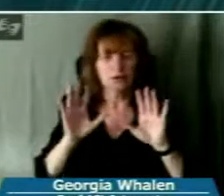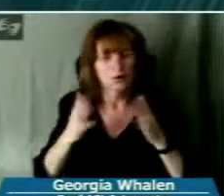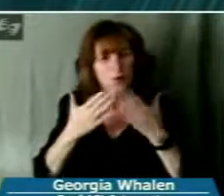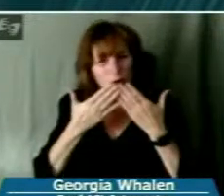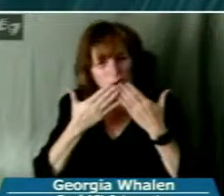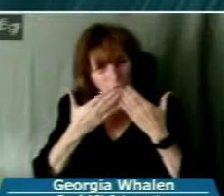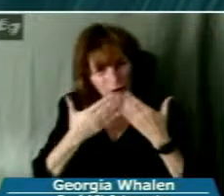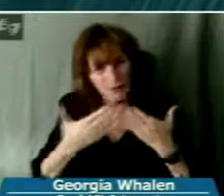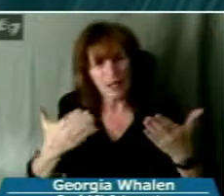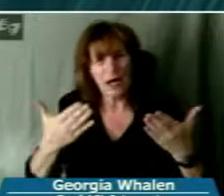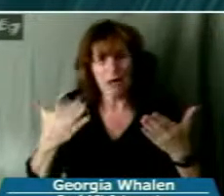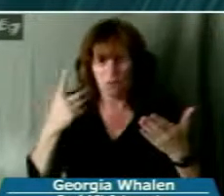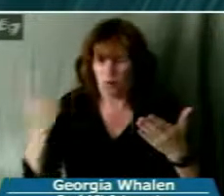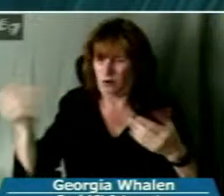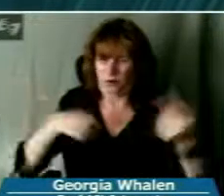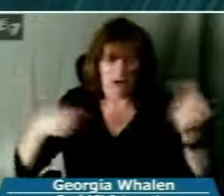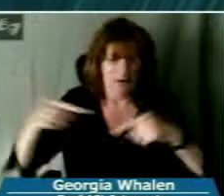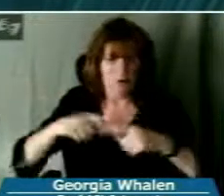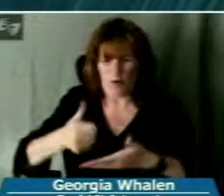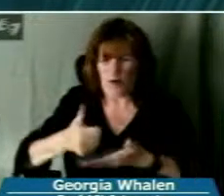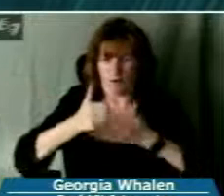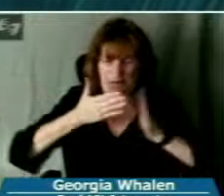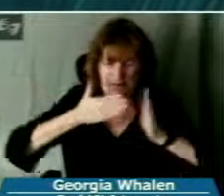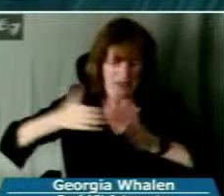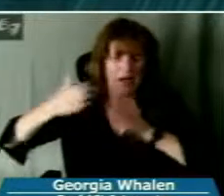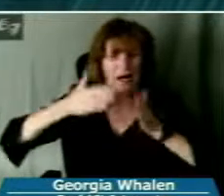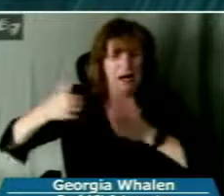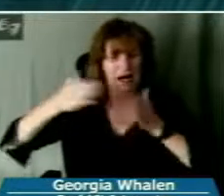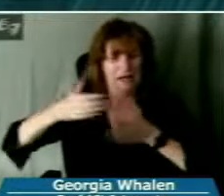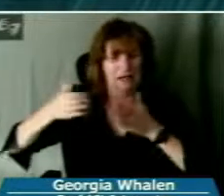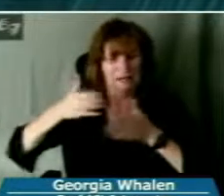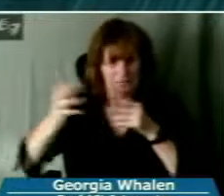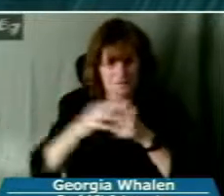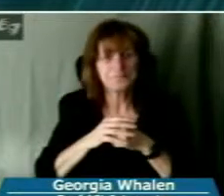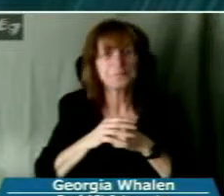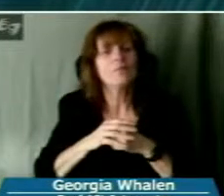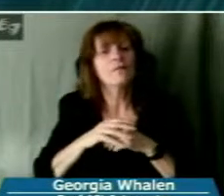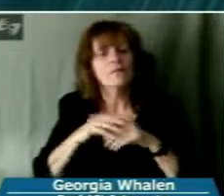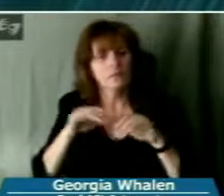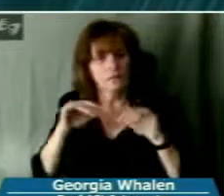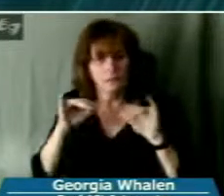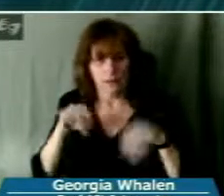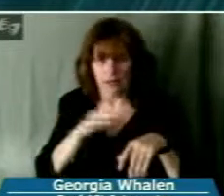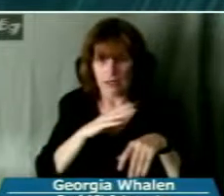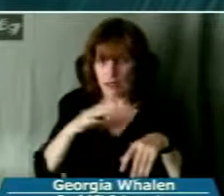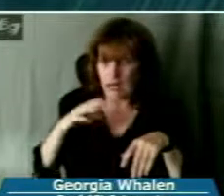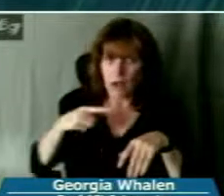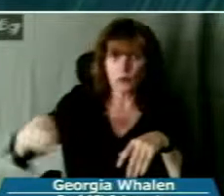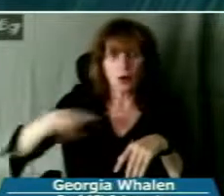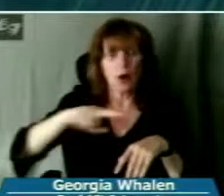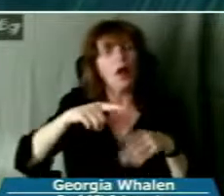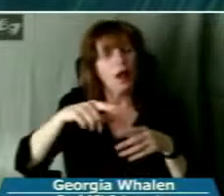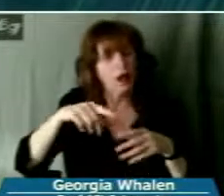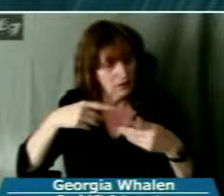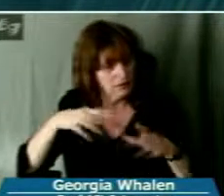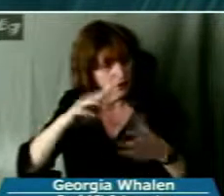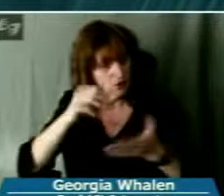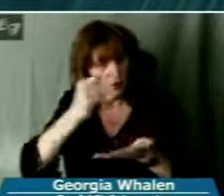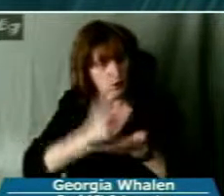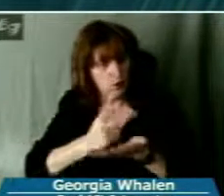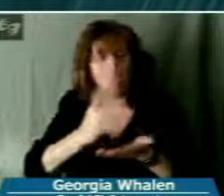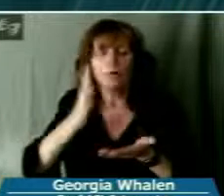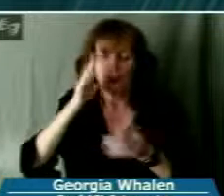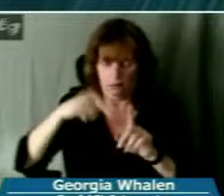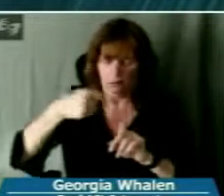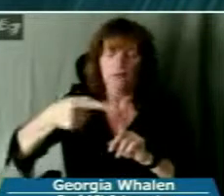as will our council, and then we'll speak to it next Wednesday. And really excited that actually what will kick off that piece before